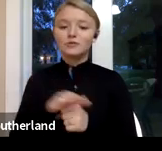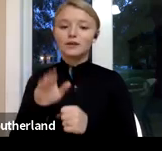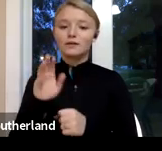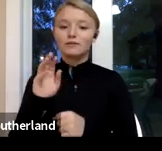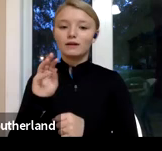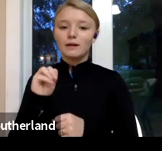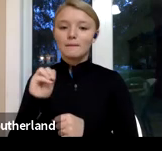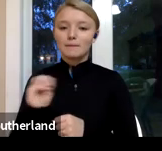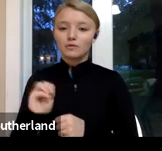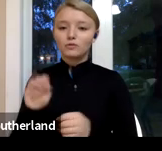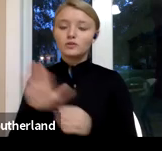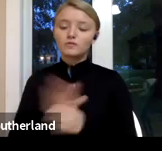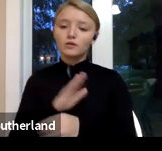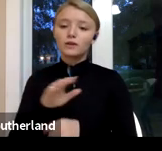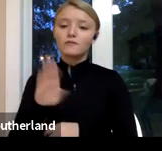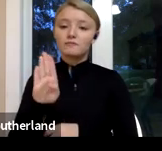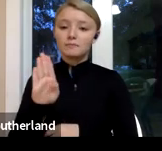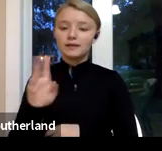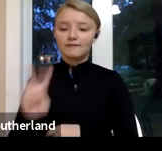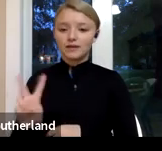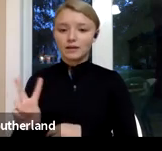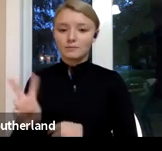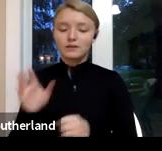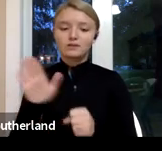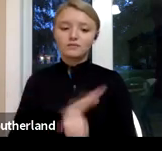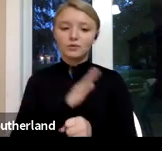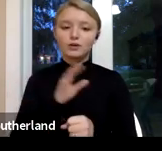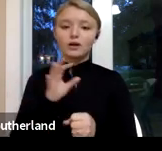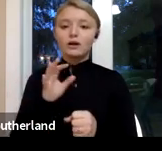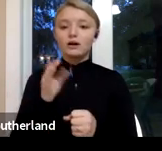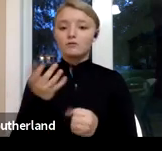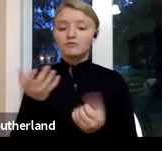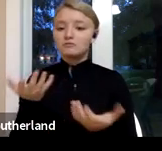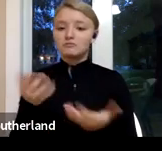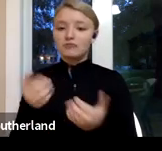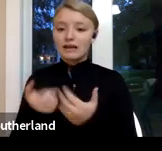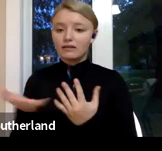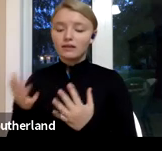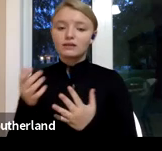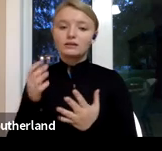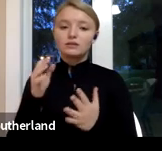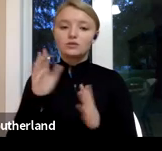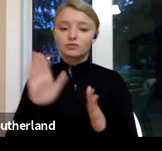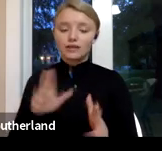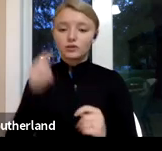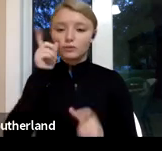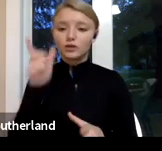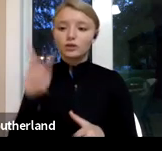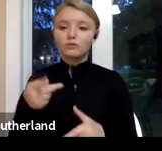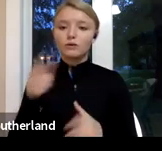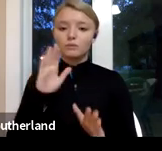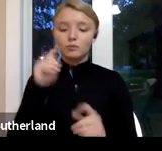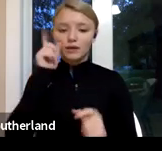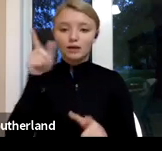full of B vitamins. It is great to wake you up, to wake your brain up, especially like in the